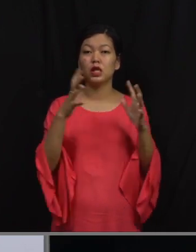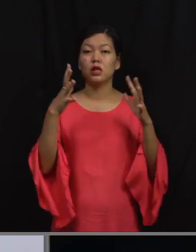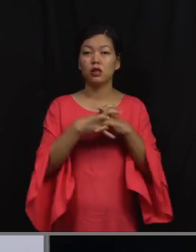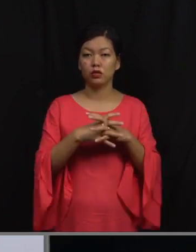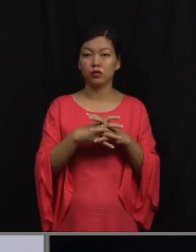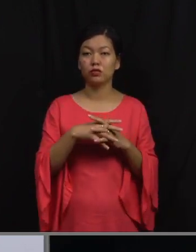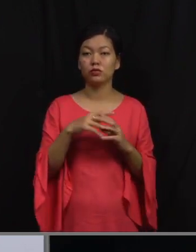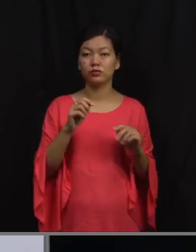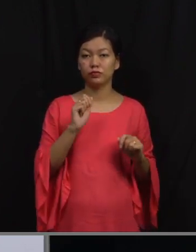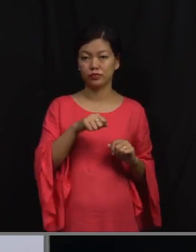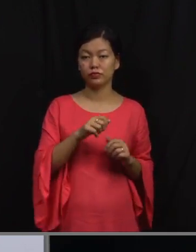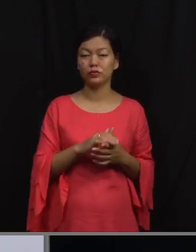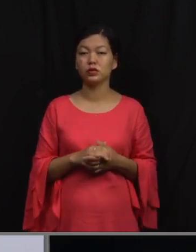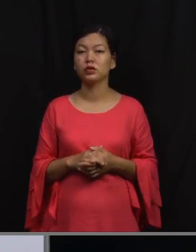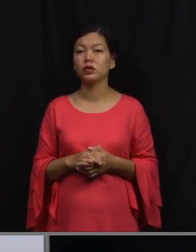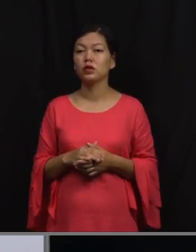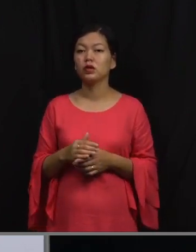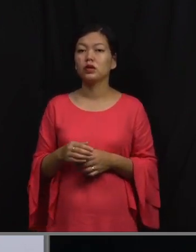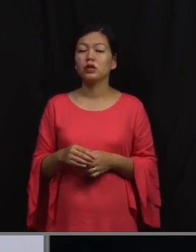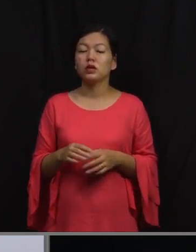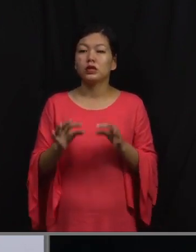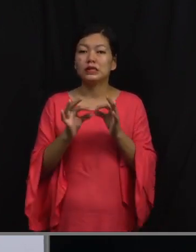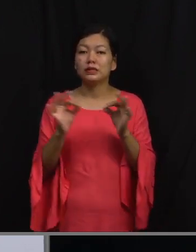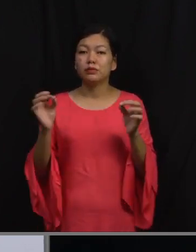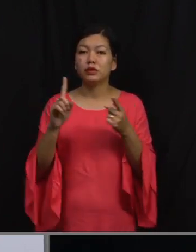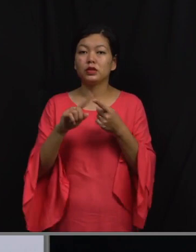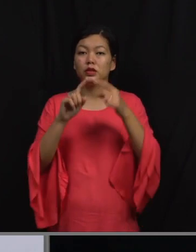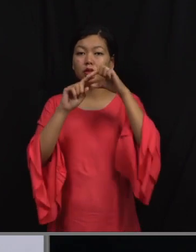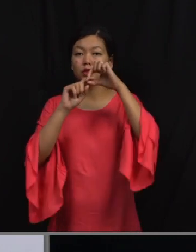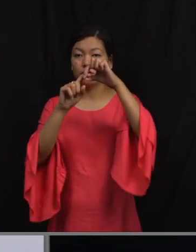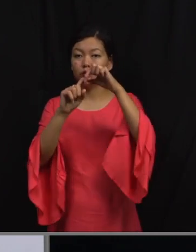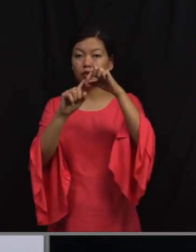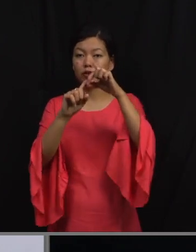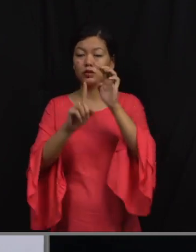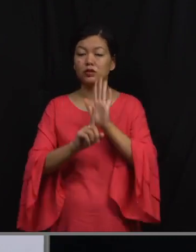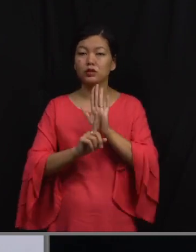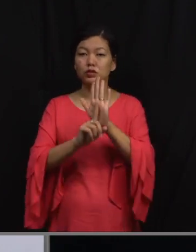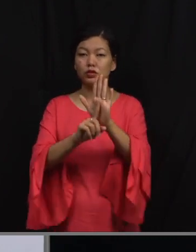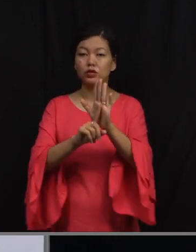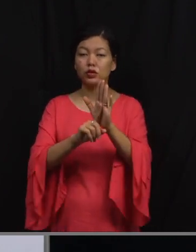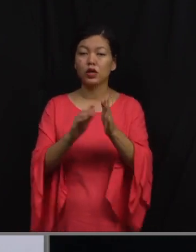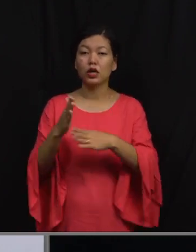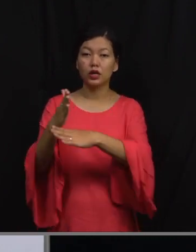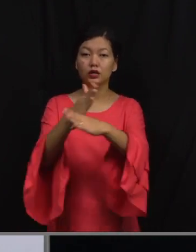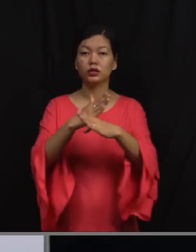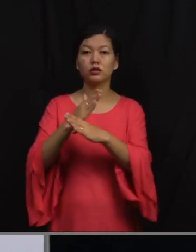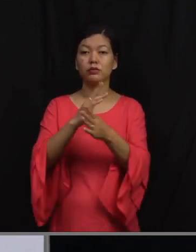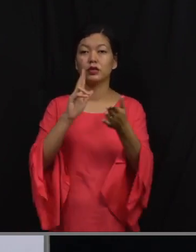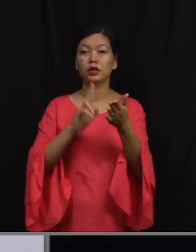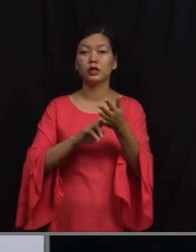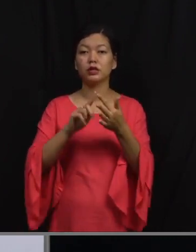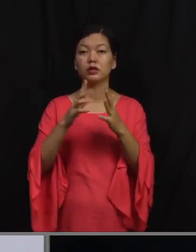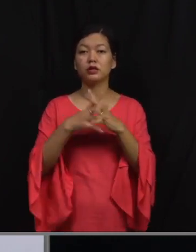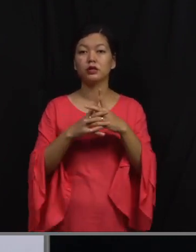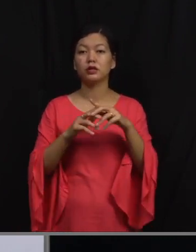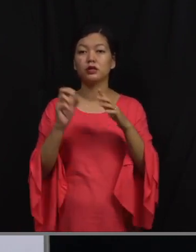3 equation that given by Newton. What equation was that? That is S equal to ut plus half at square,